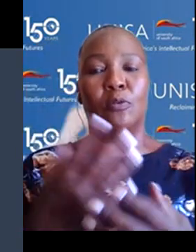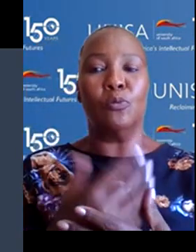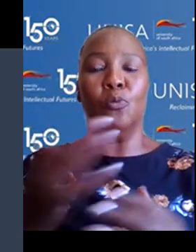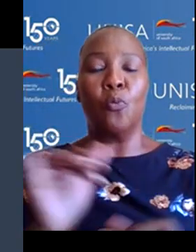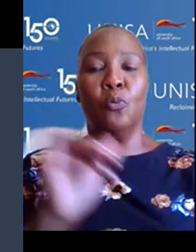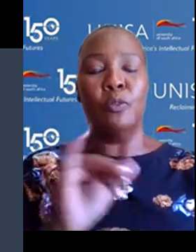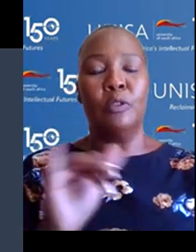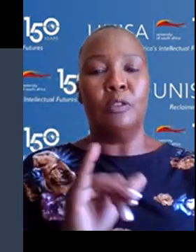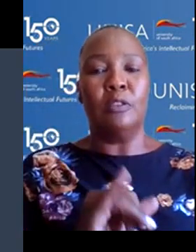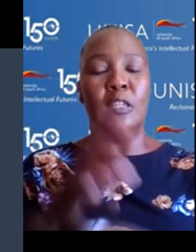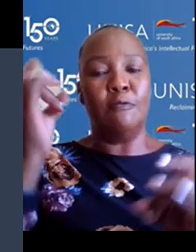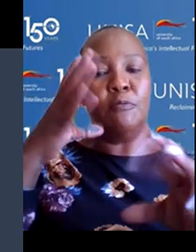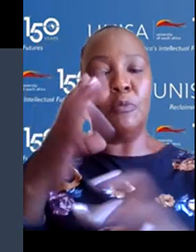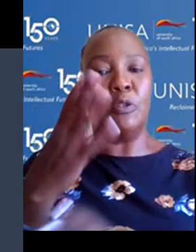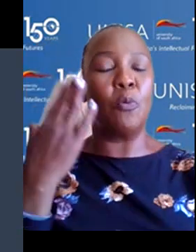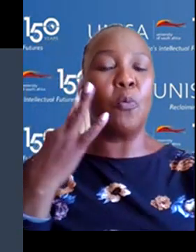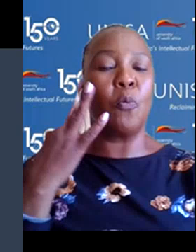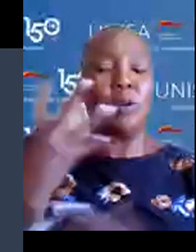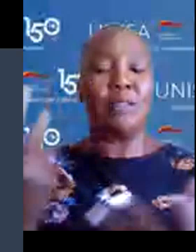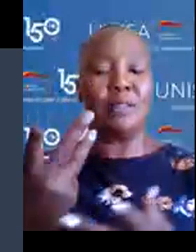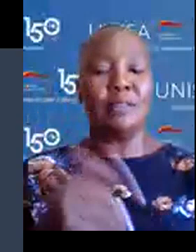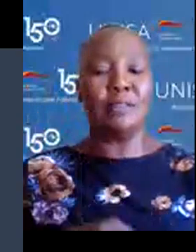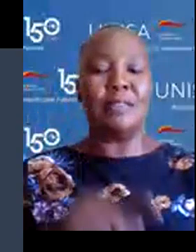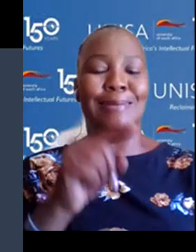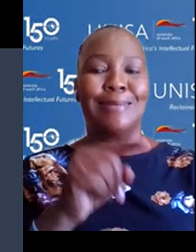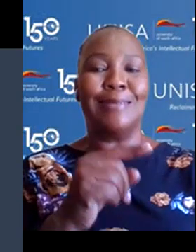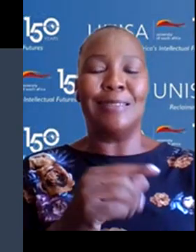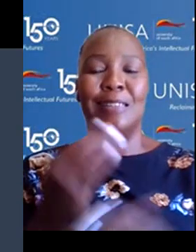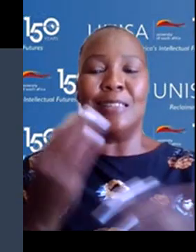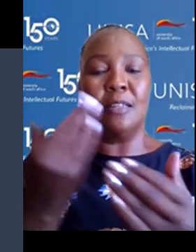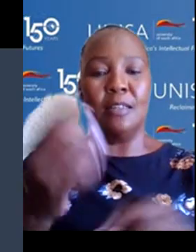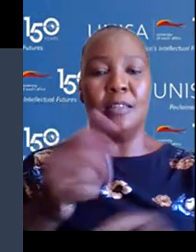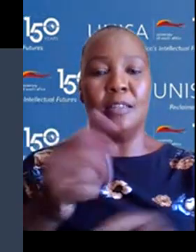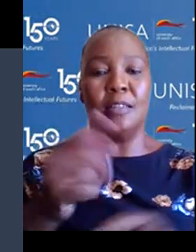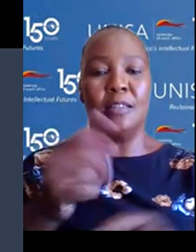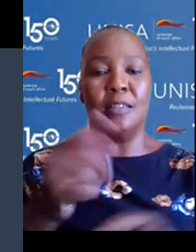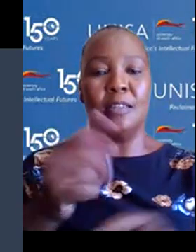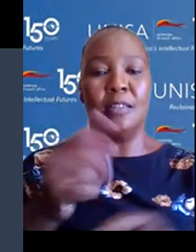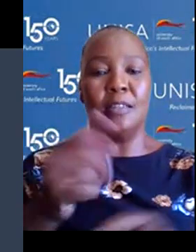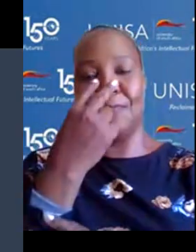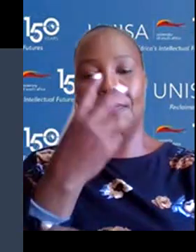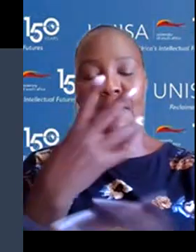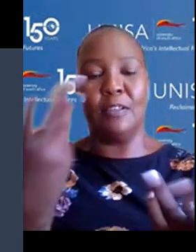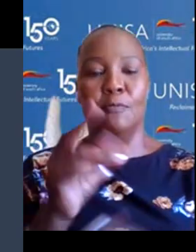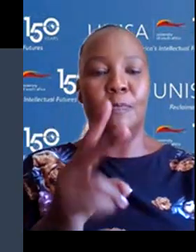information and when. So the versioning is taken care of as well, which is also quite fun.